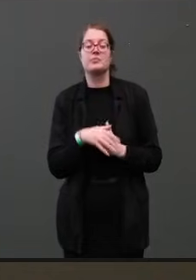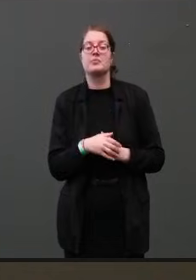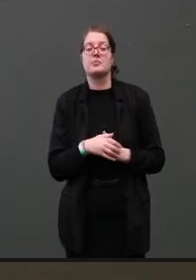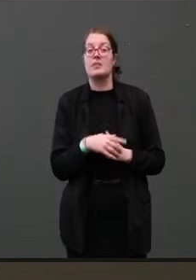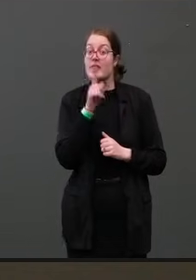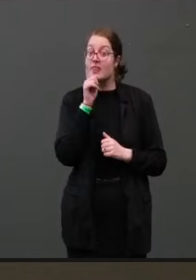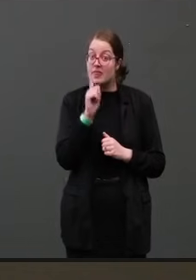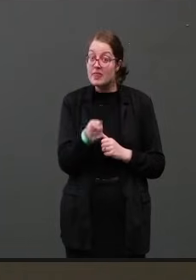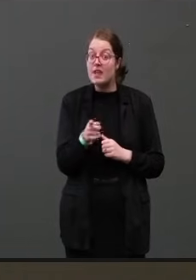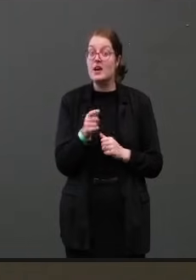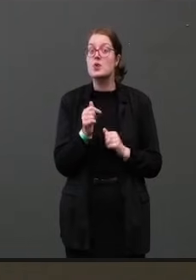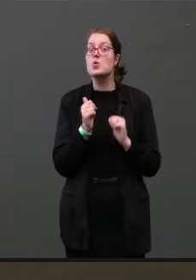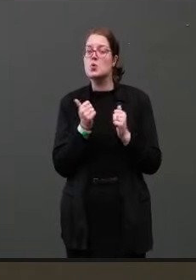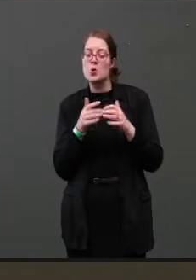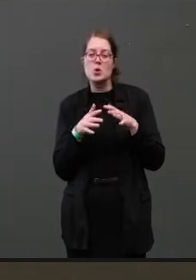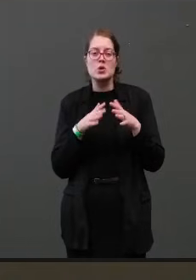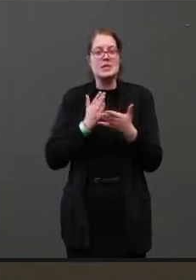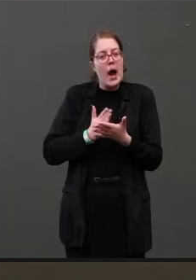kind of doubt that you should nurture.